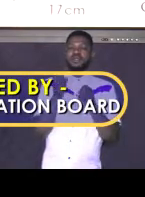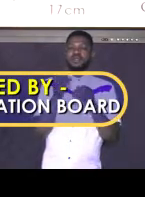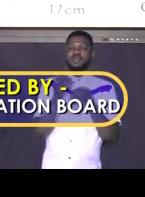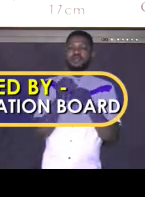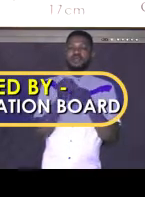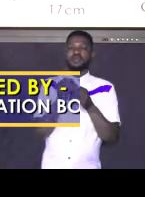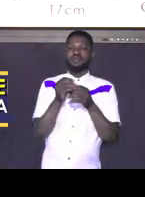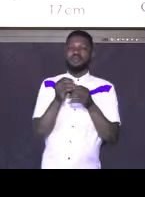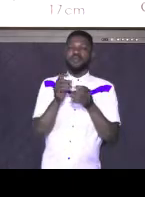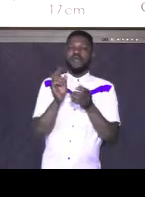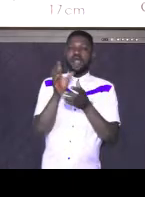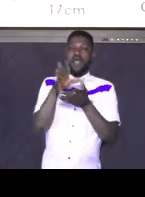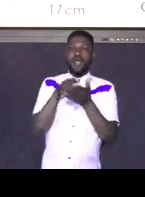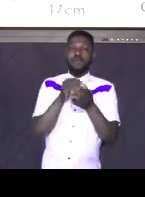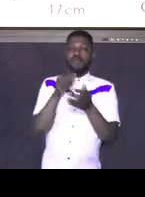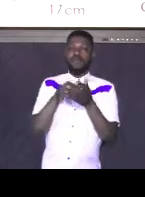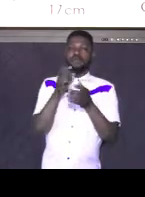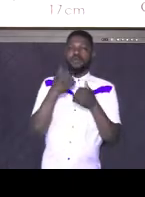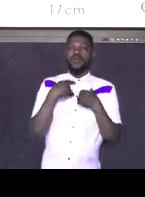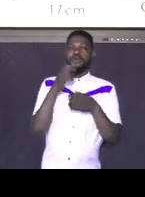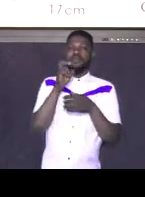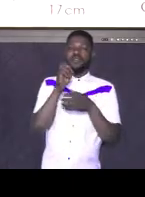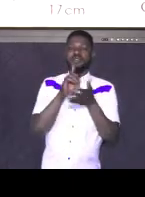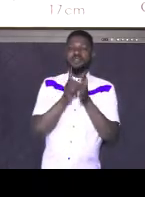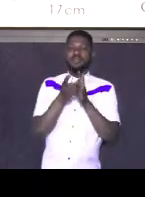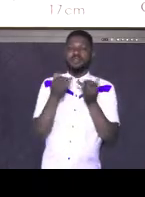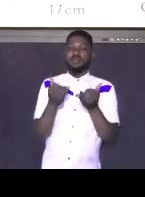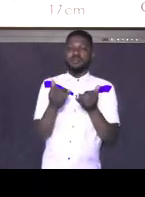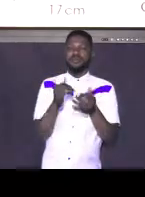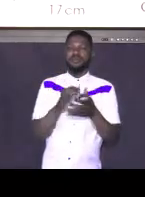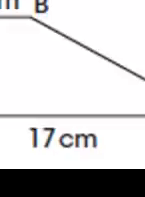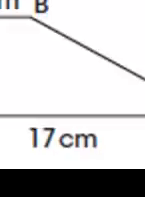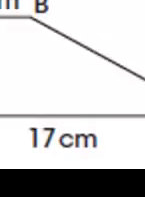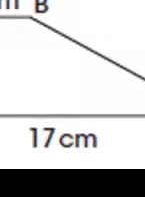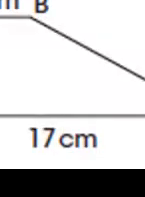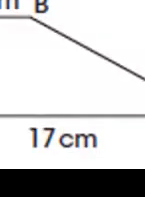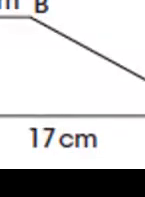height. So capture this, you have 30 seconds, and I'll be right back.